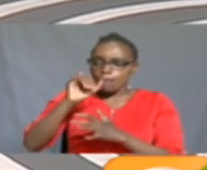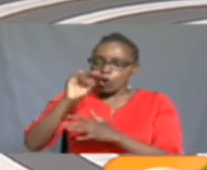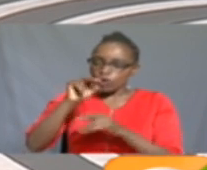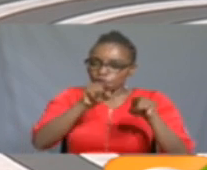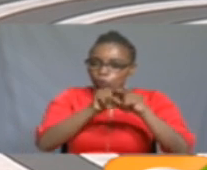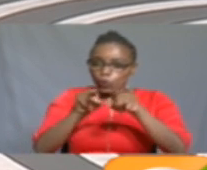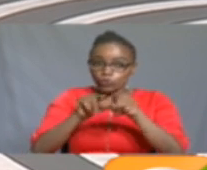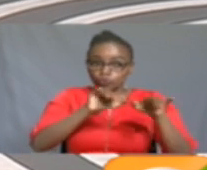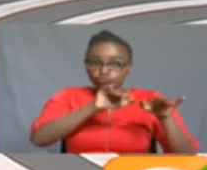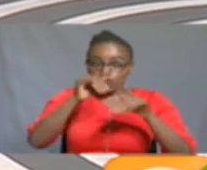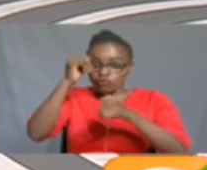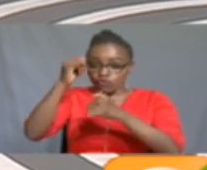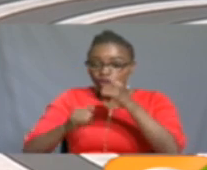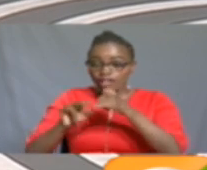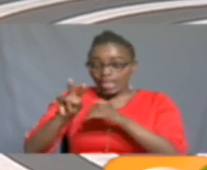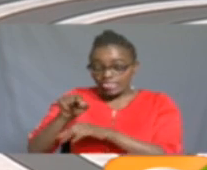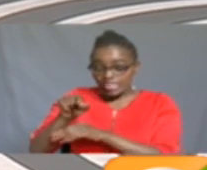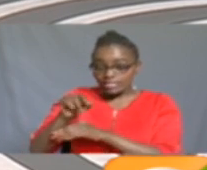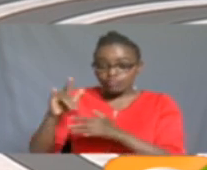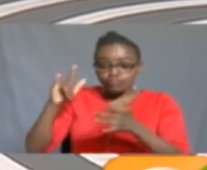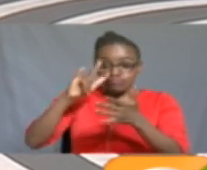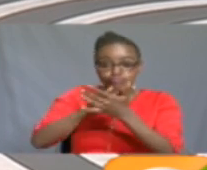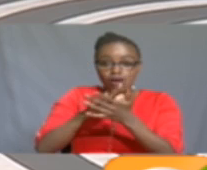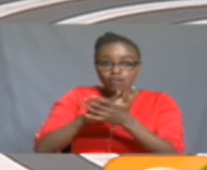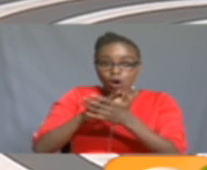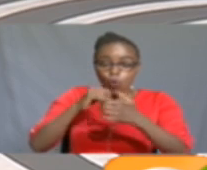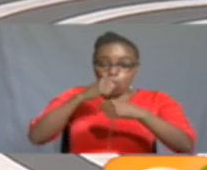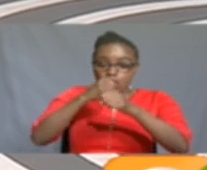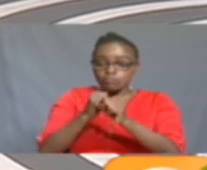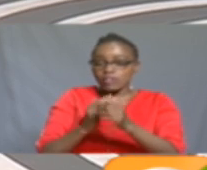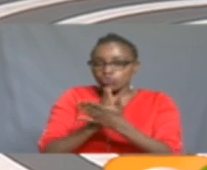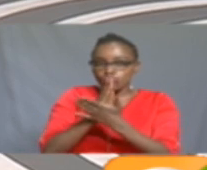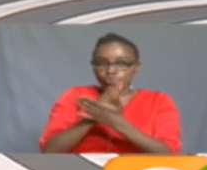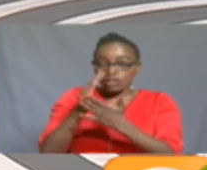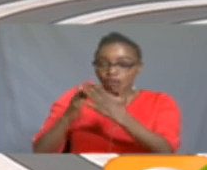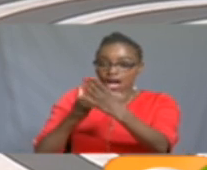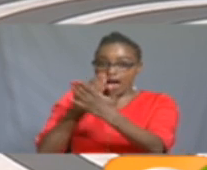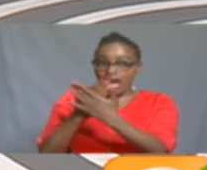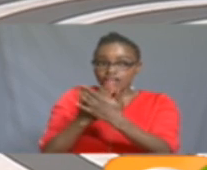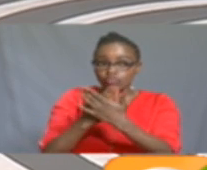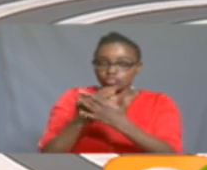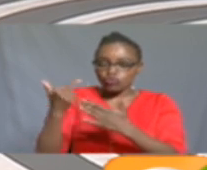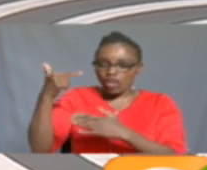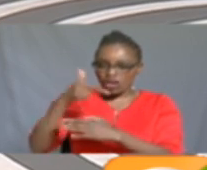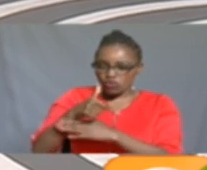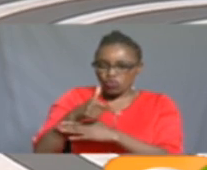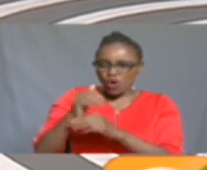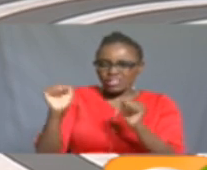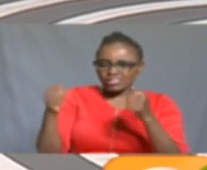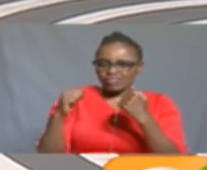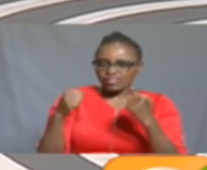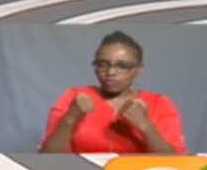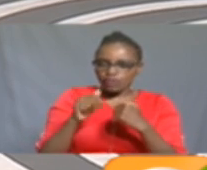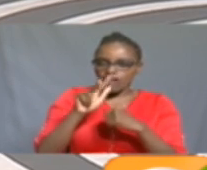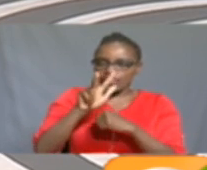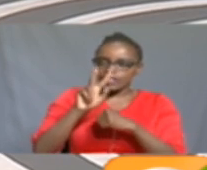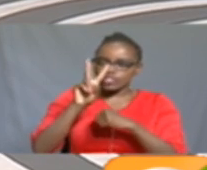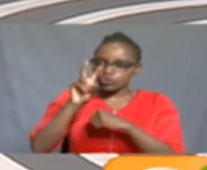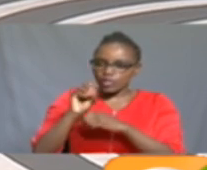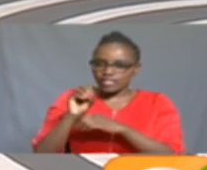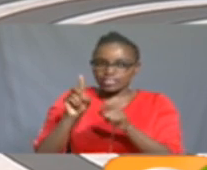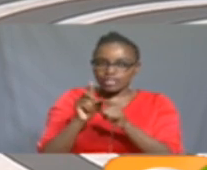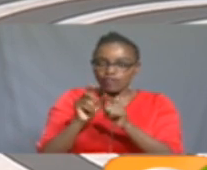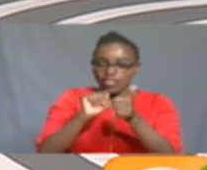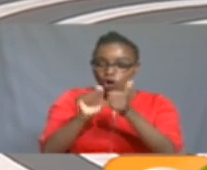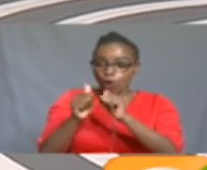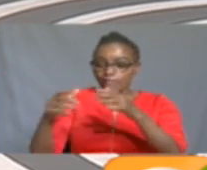well. And finally, this plane was put together as a rival to the fuel-saving Airbus A320, the competitor, and